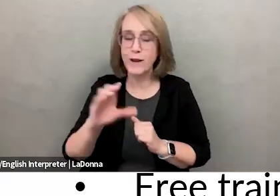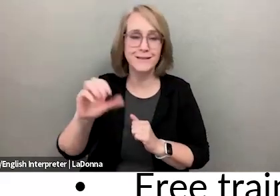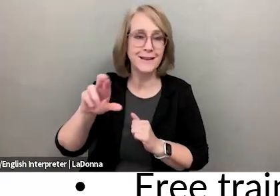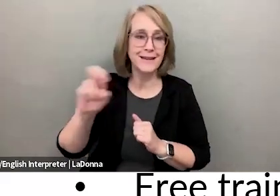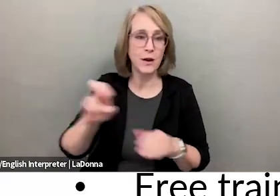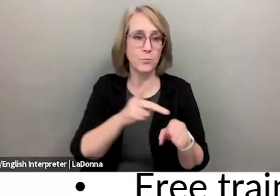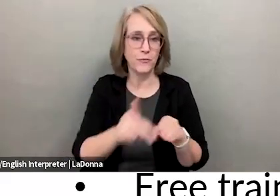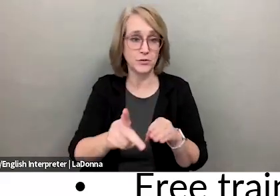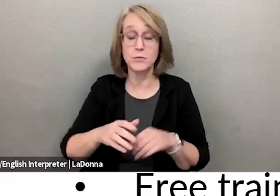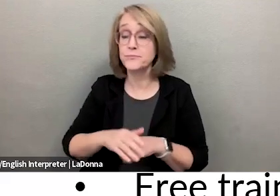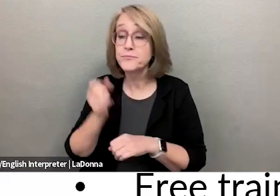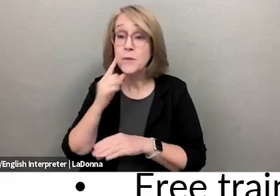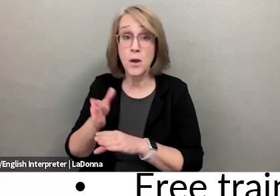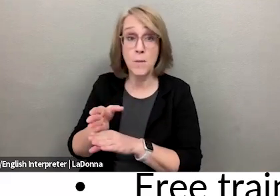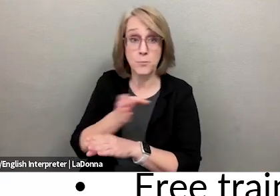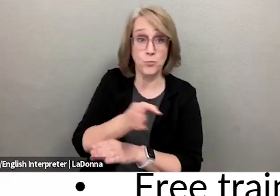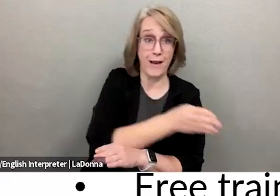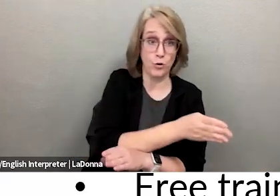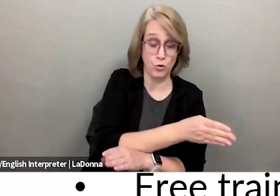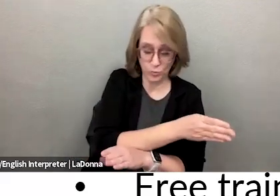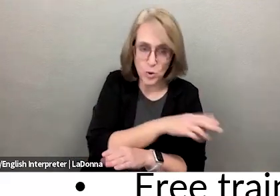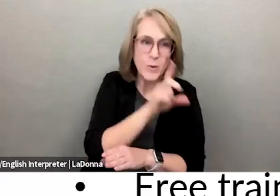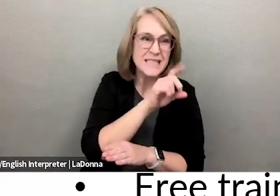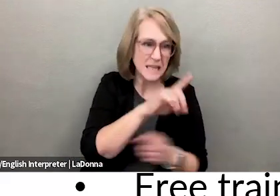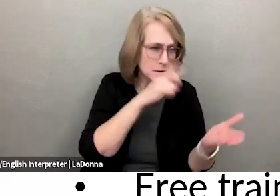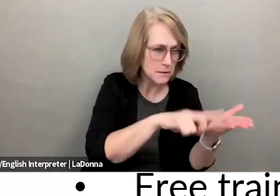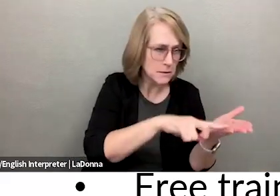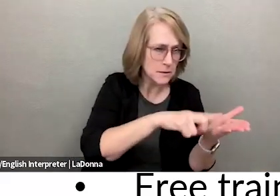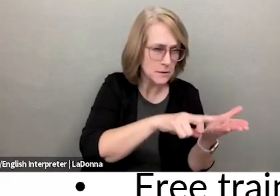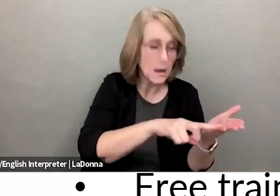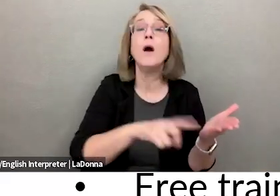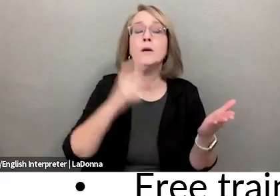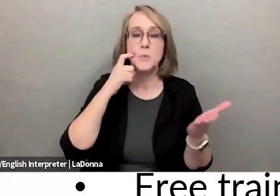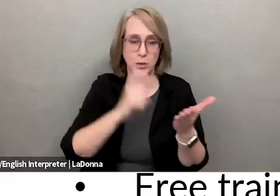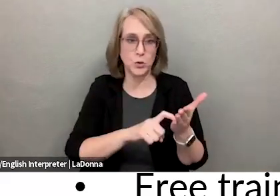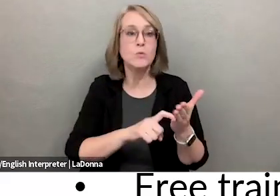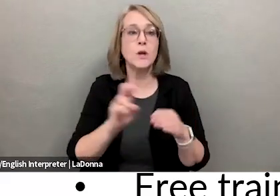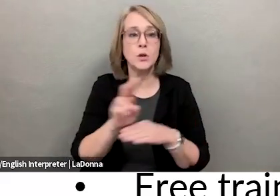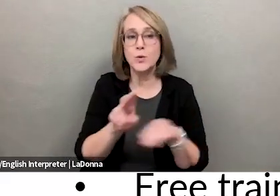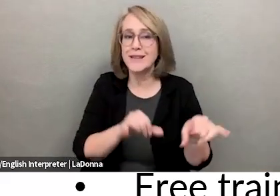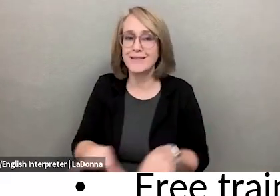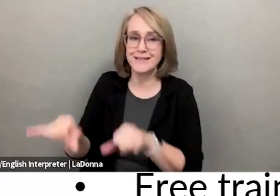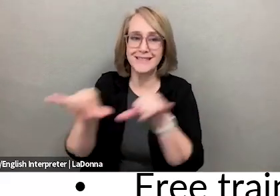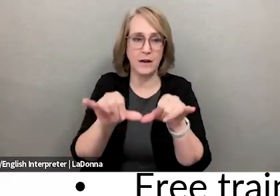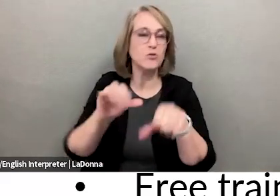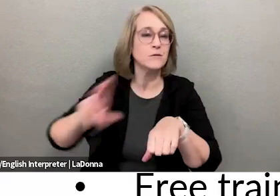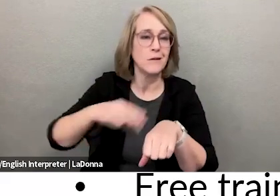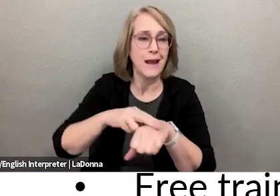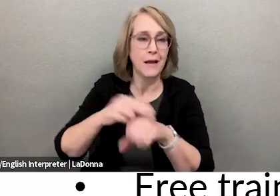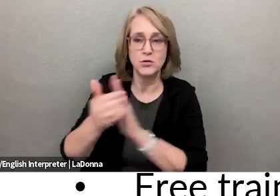prior to creating it, we did our homework, and everything was built around national competency standards.